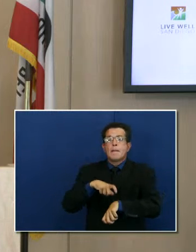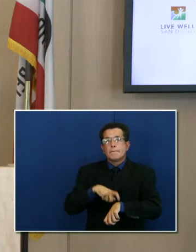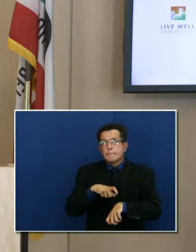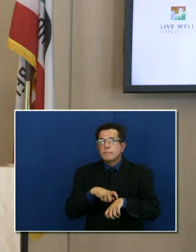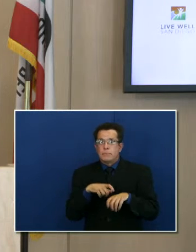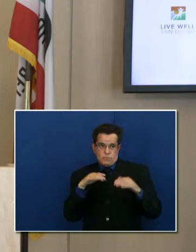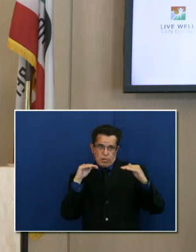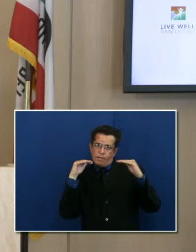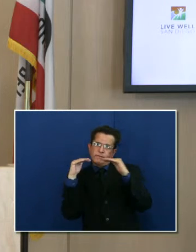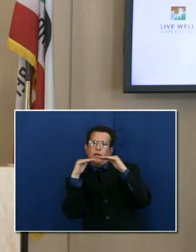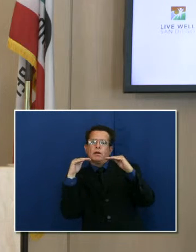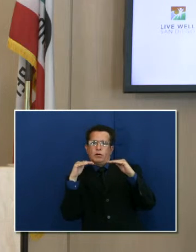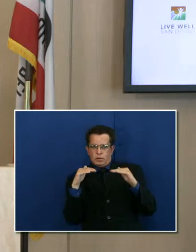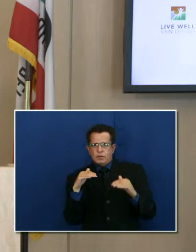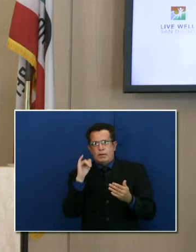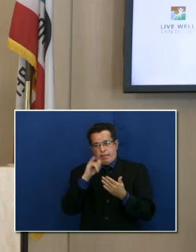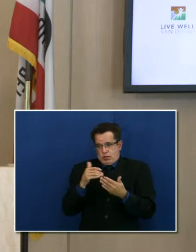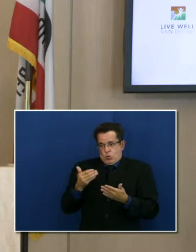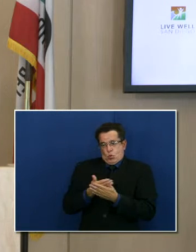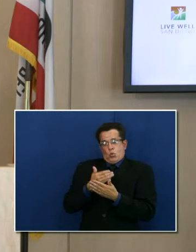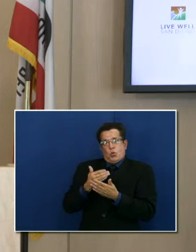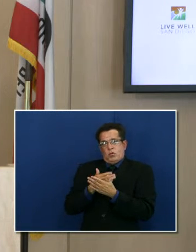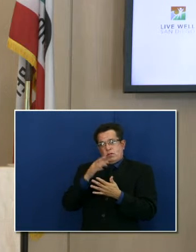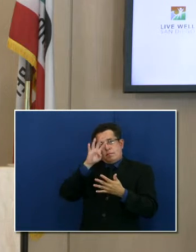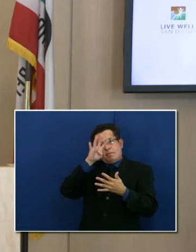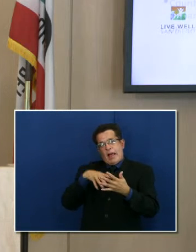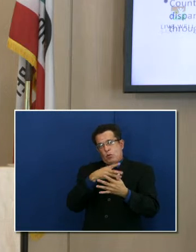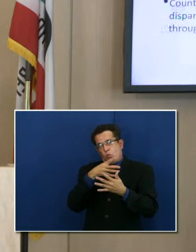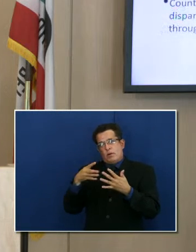conditions. The new health equity metric